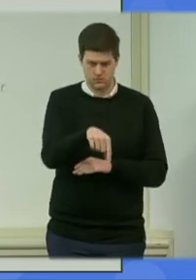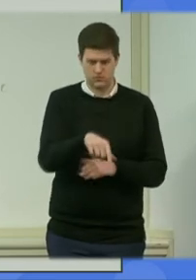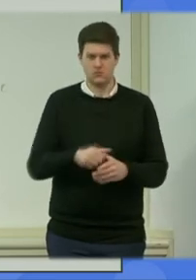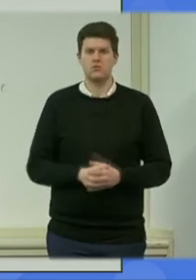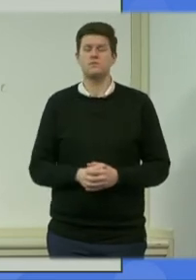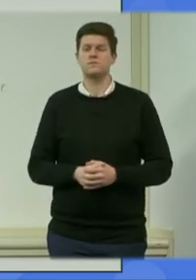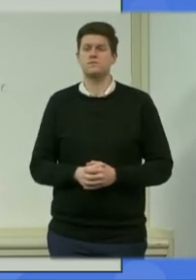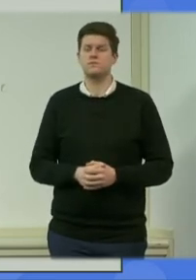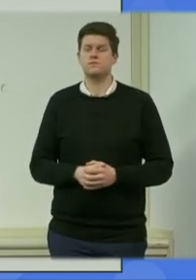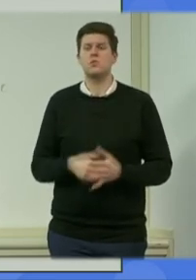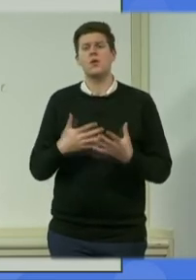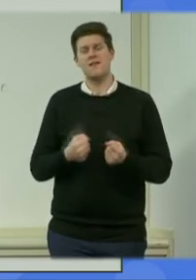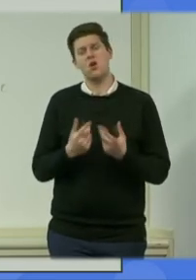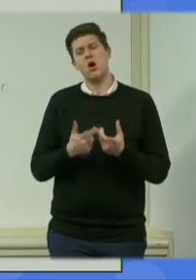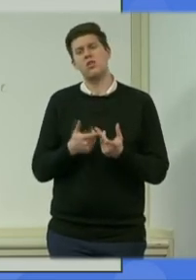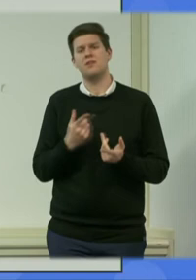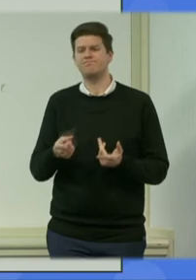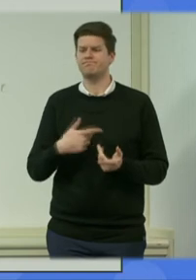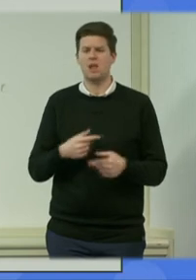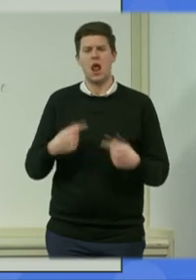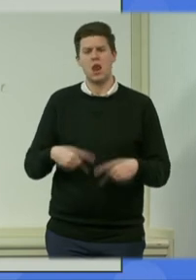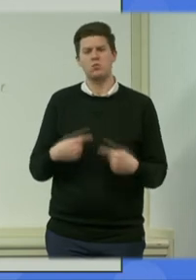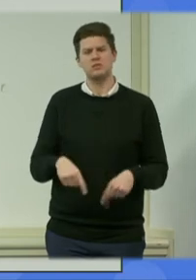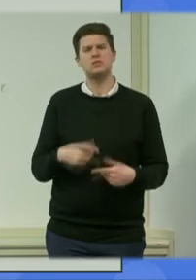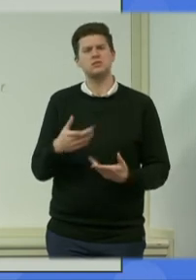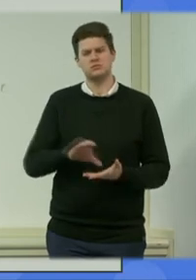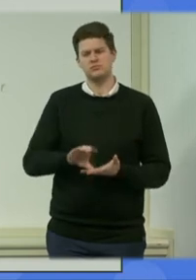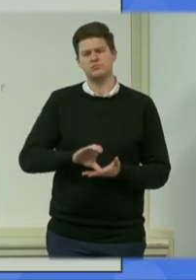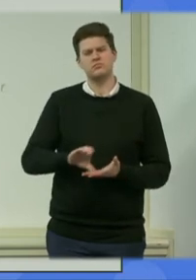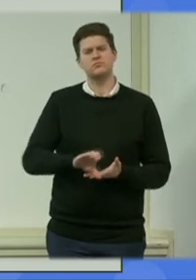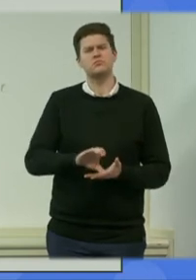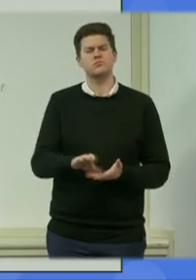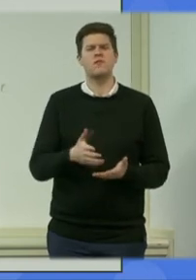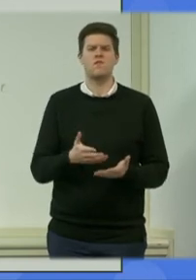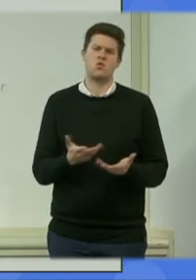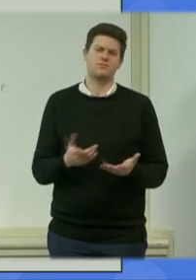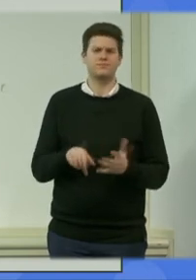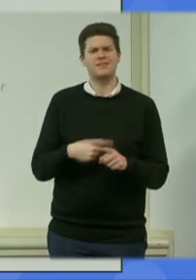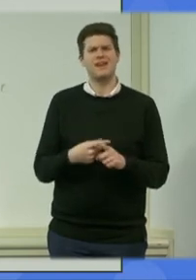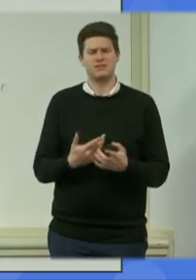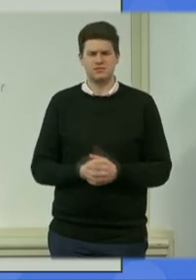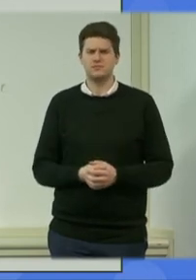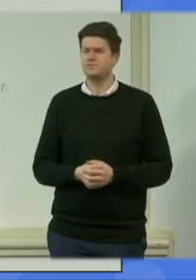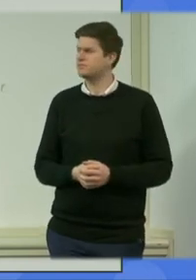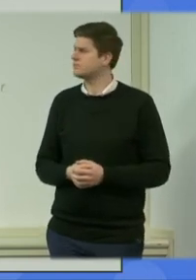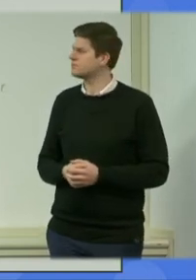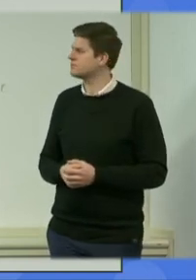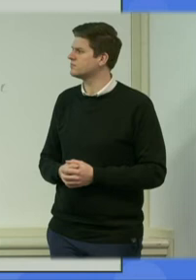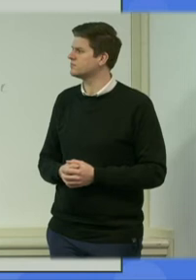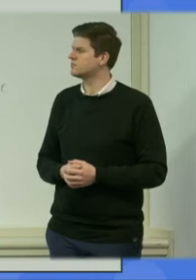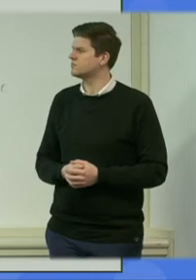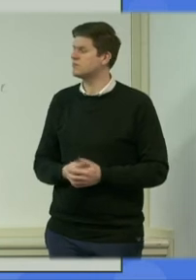of allowances in the tax system, and they're really, really expensive. So the personal allowance itself is worth around